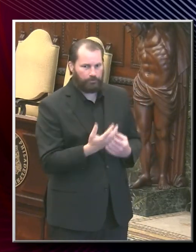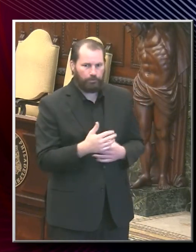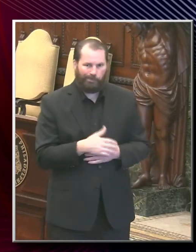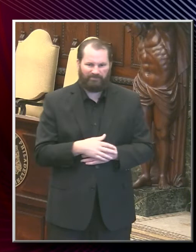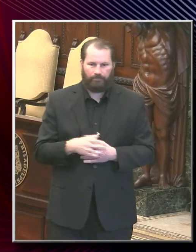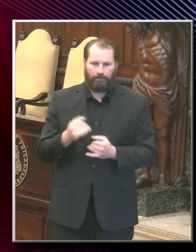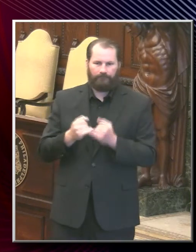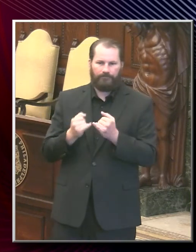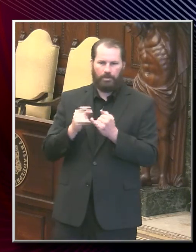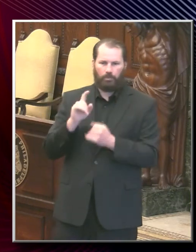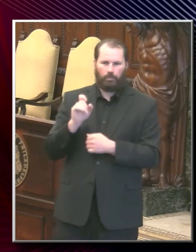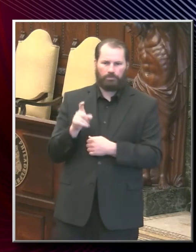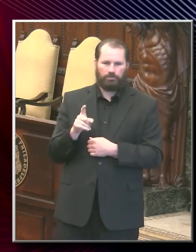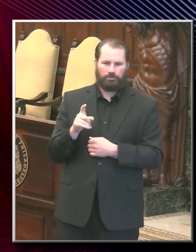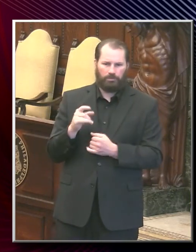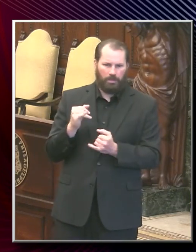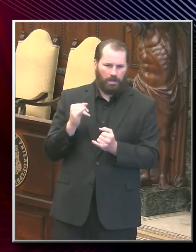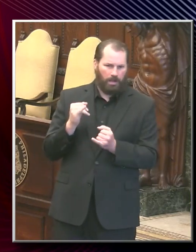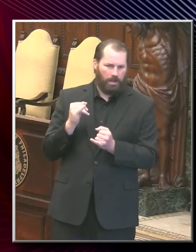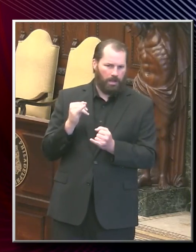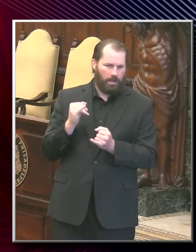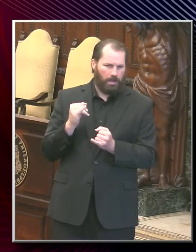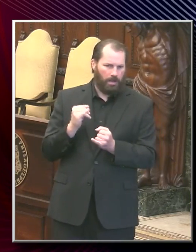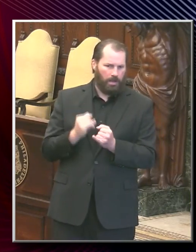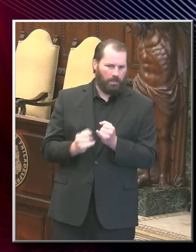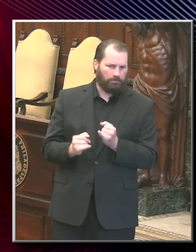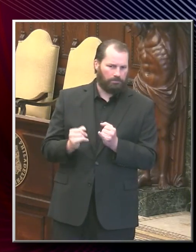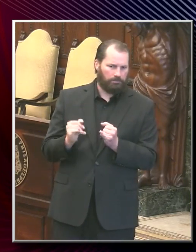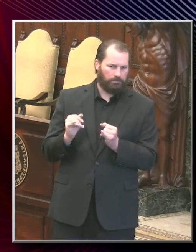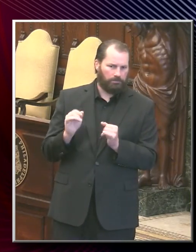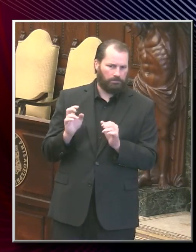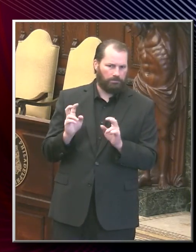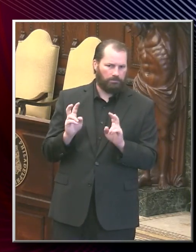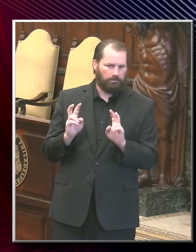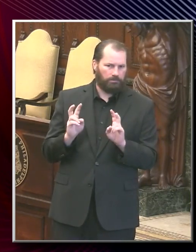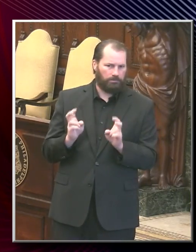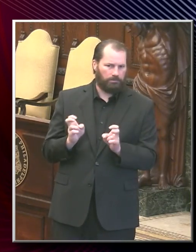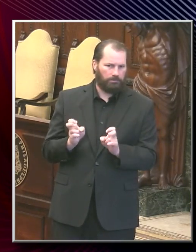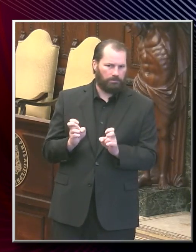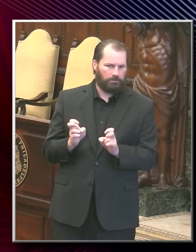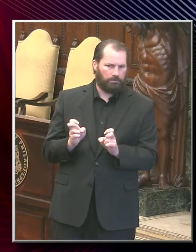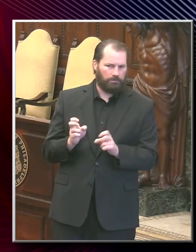this topic, let's go to Brian McCrone of NBC 10.